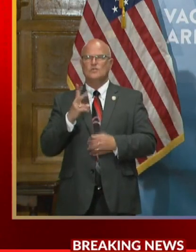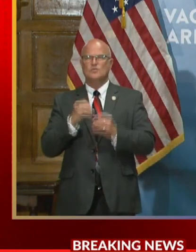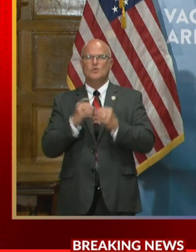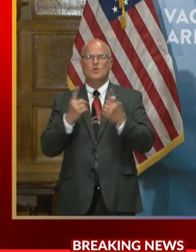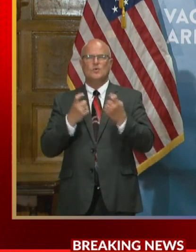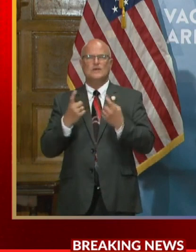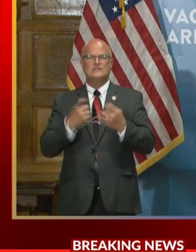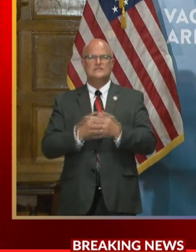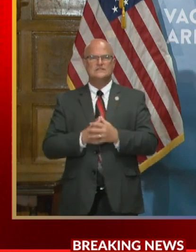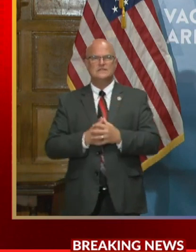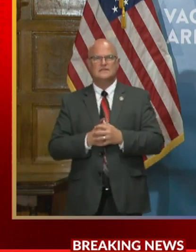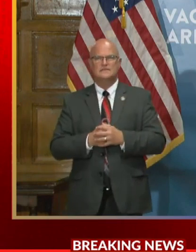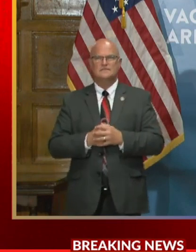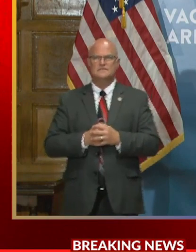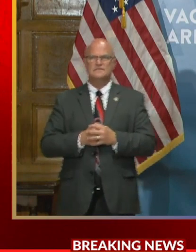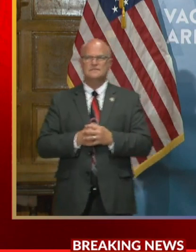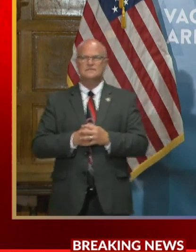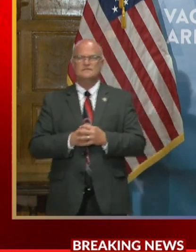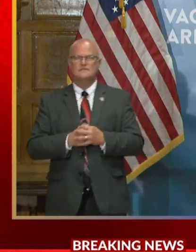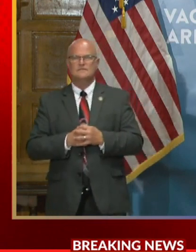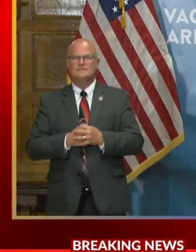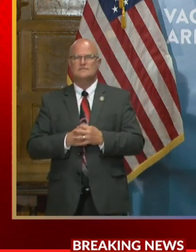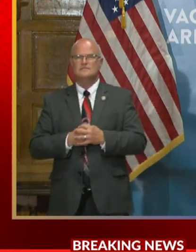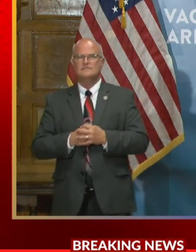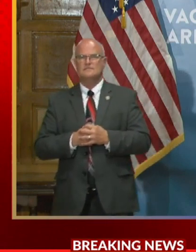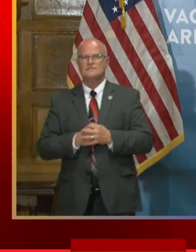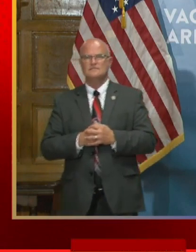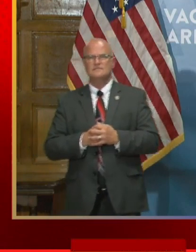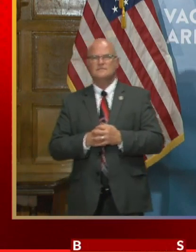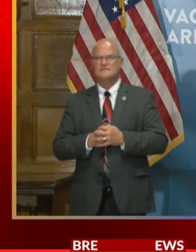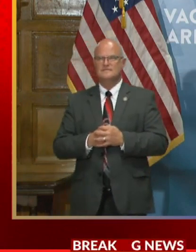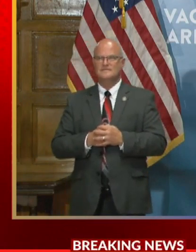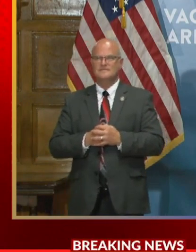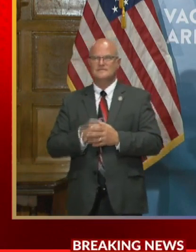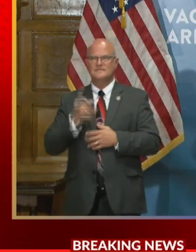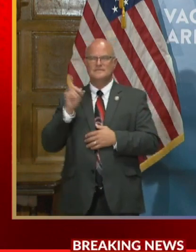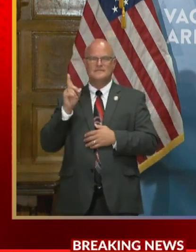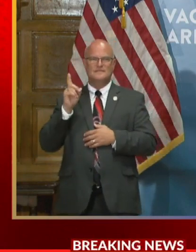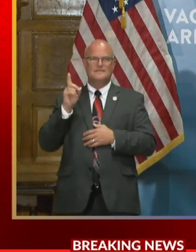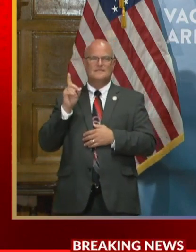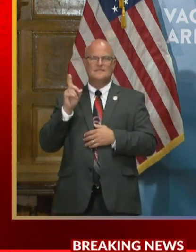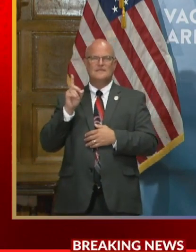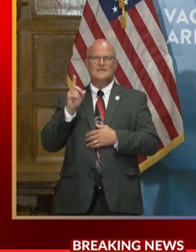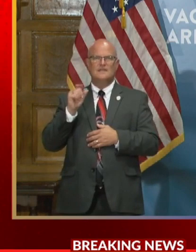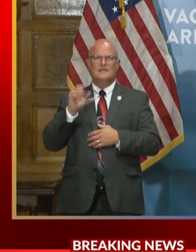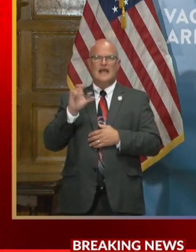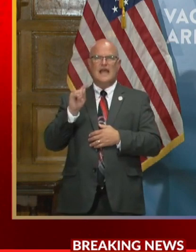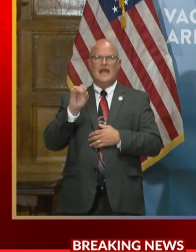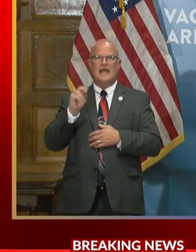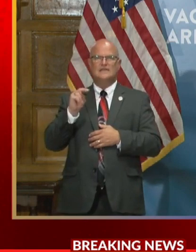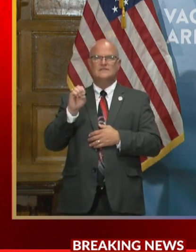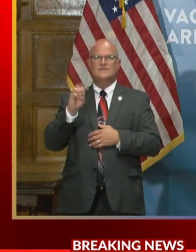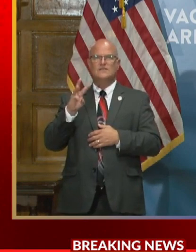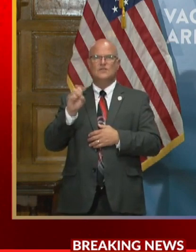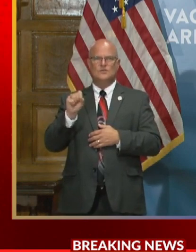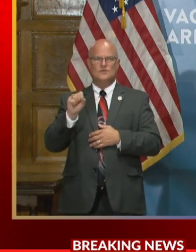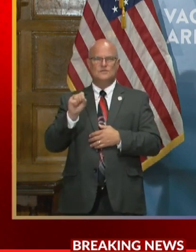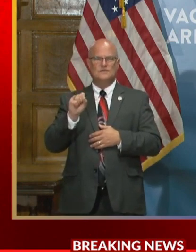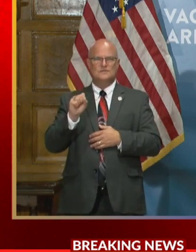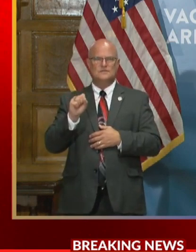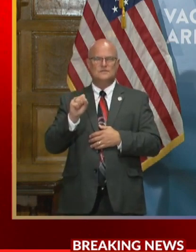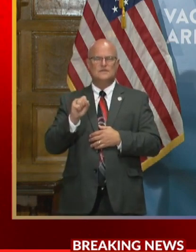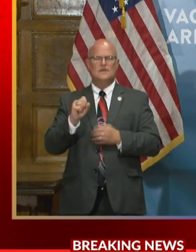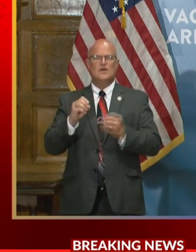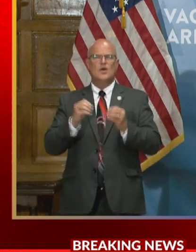questions if there are any. Jumping off that question, Rosita Hogan with Action News 5 out of Memphis. Are there